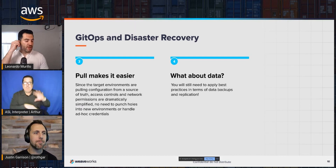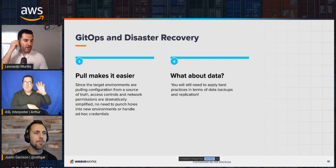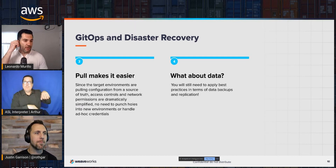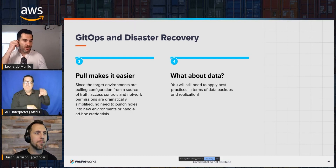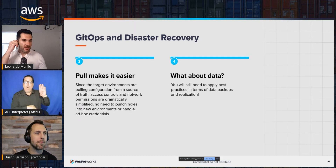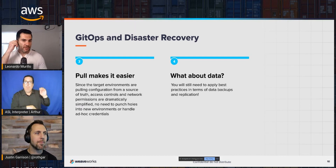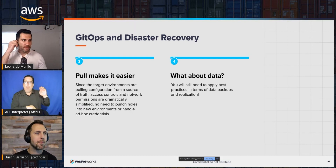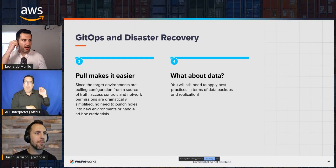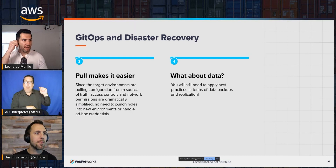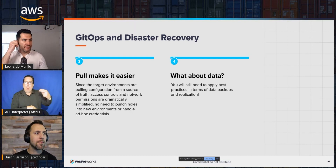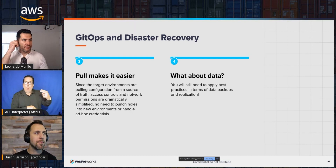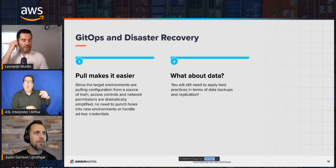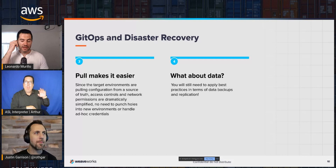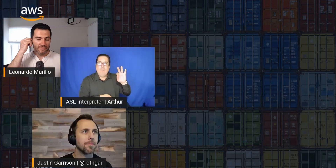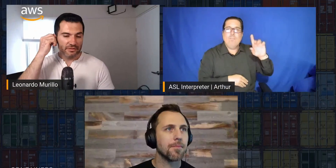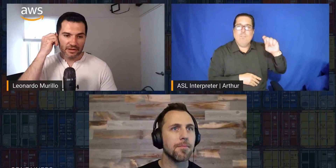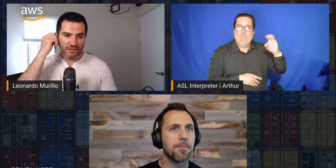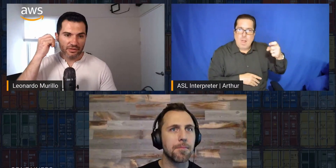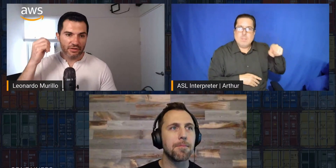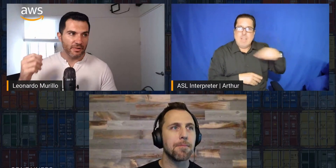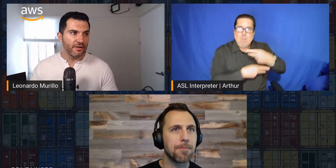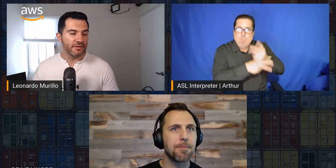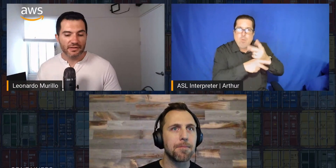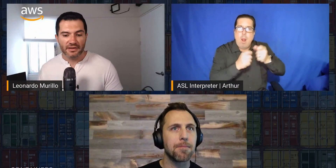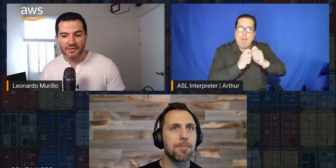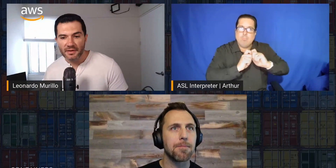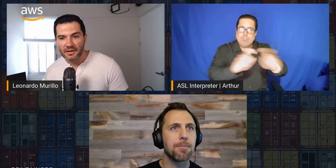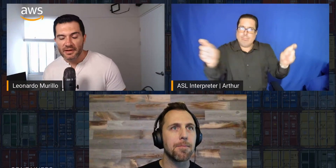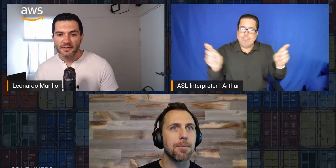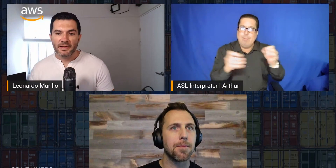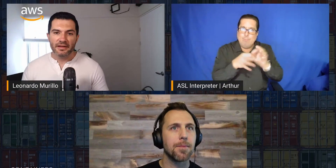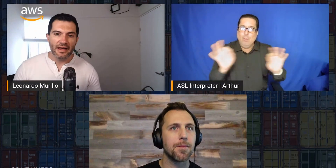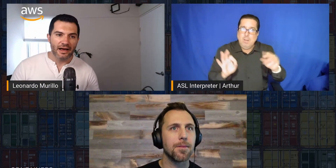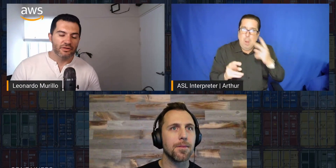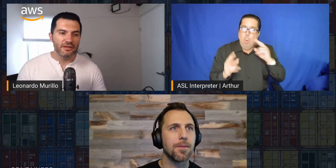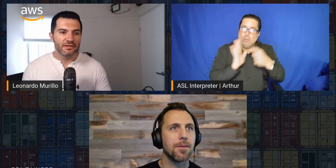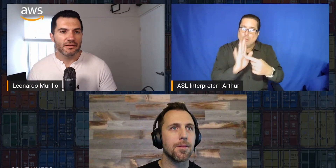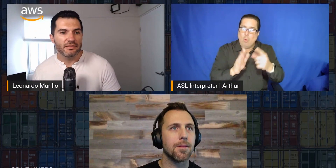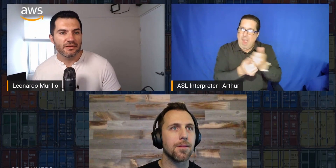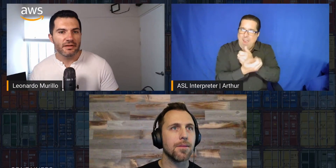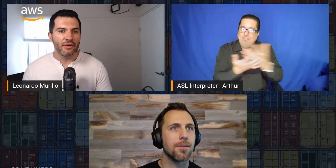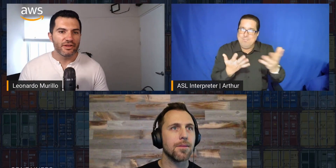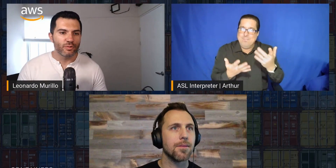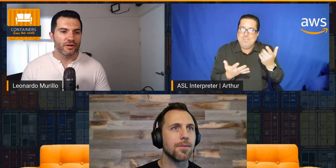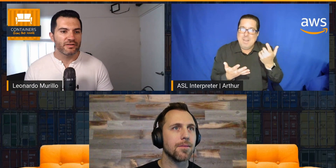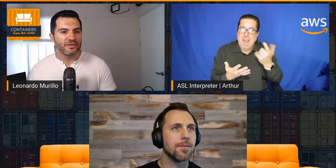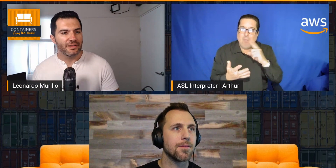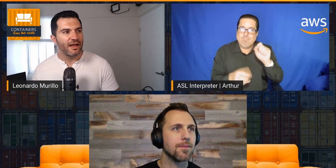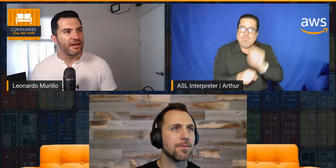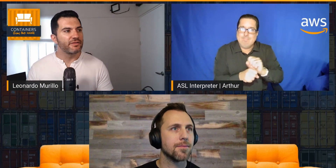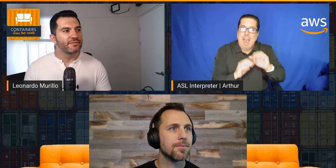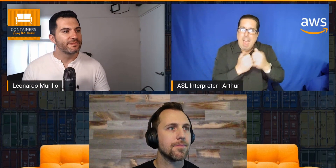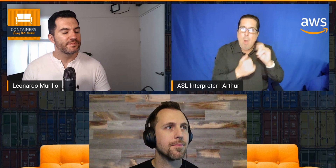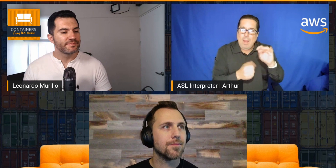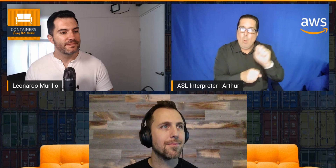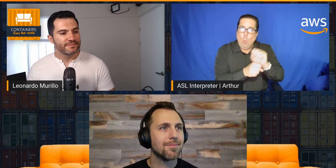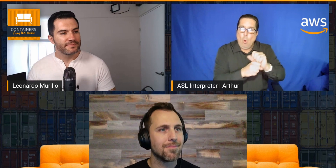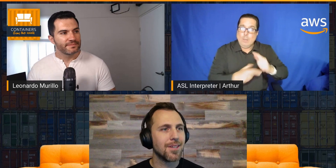we're also going to be showing our Weave GitOps product. So we'd love to kind of show you around and see actually how this works